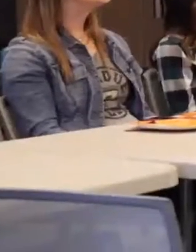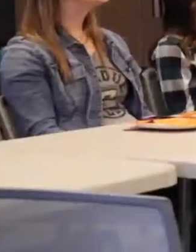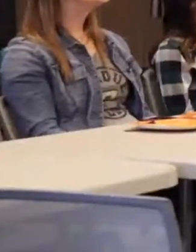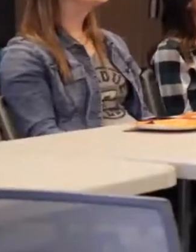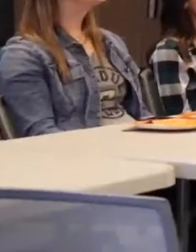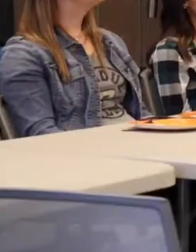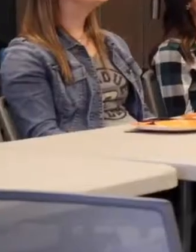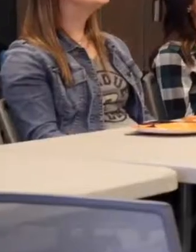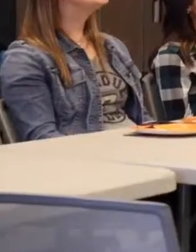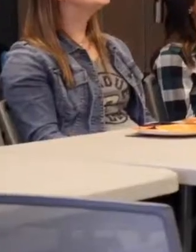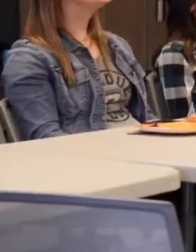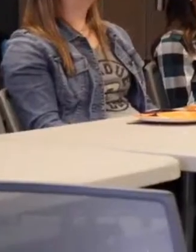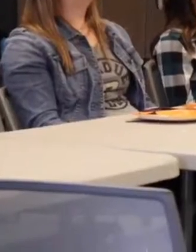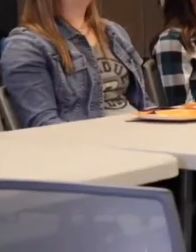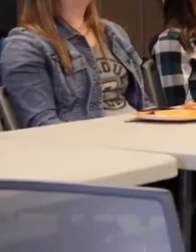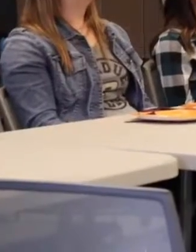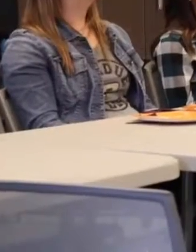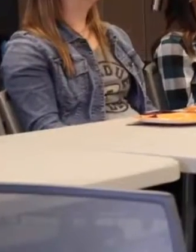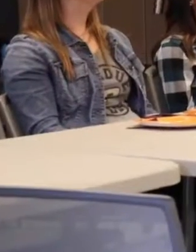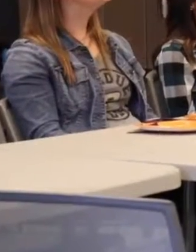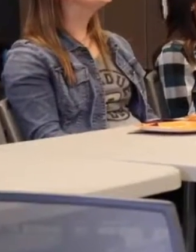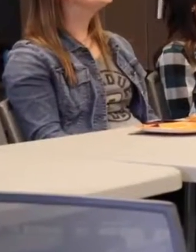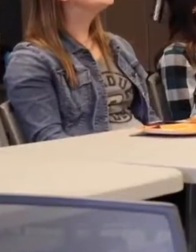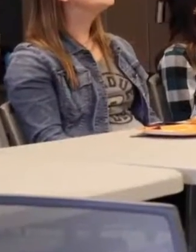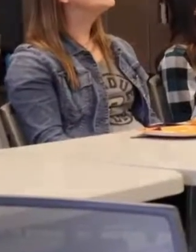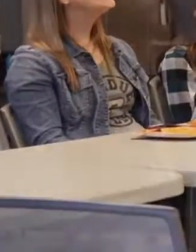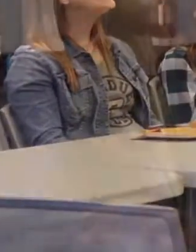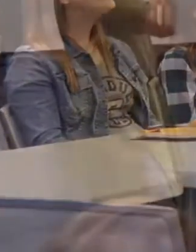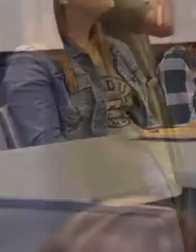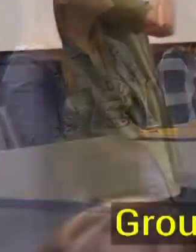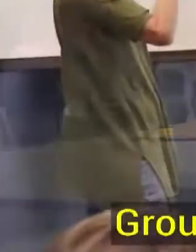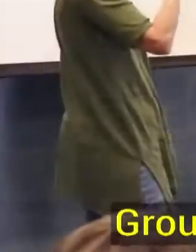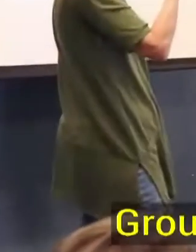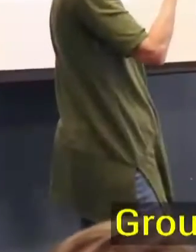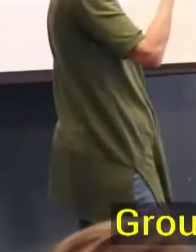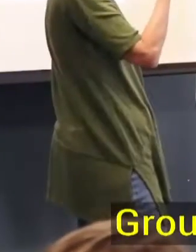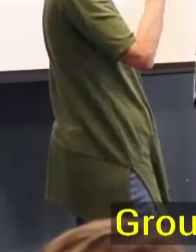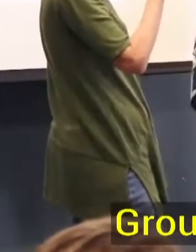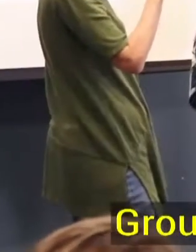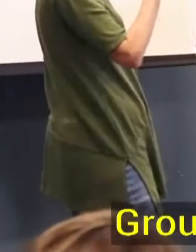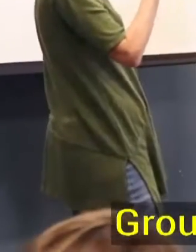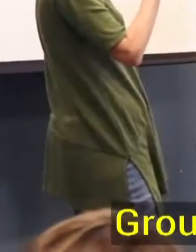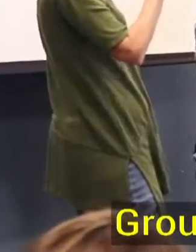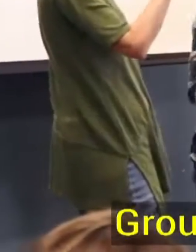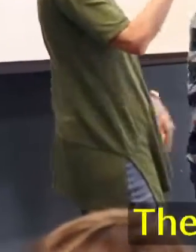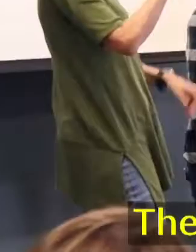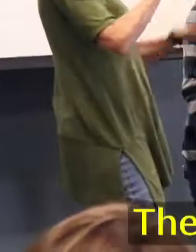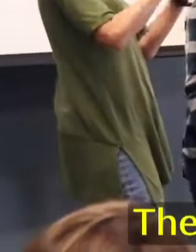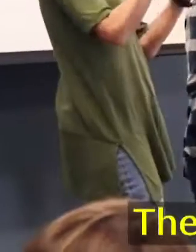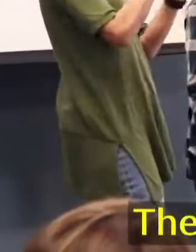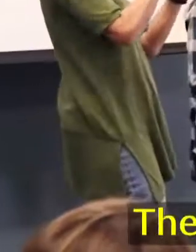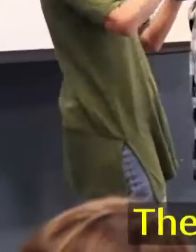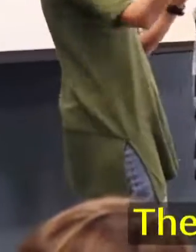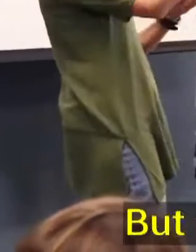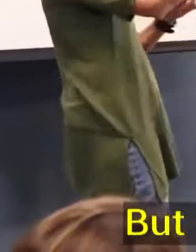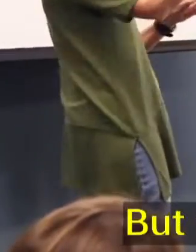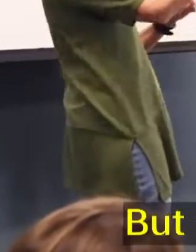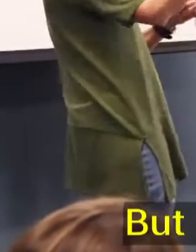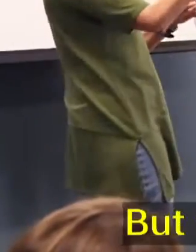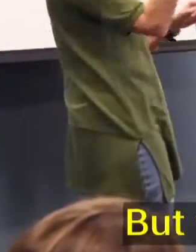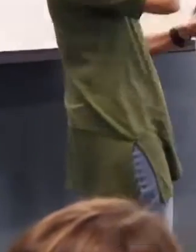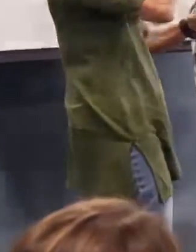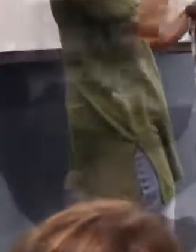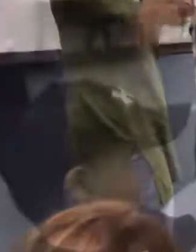A line of parents seated at a table smile as they face the front of the room. One of the parents interacts with the two teachers at the front of the